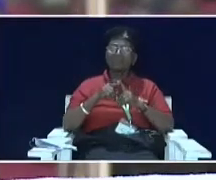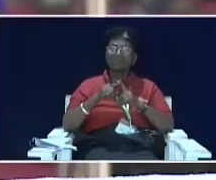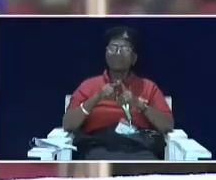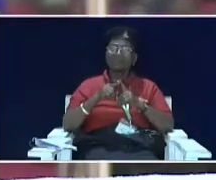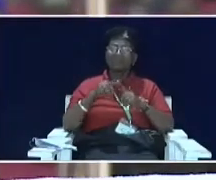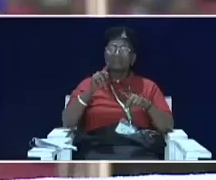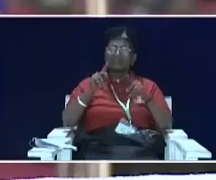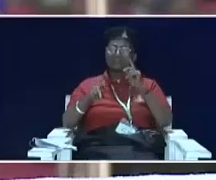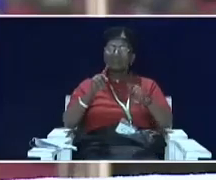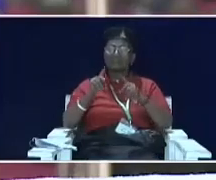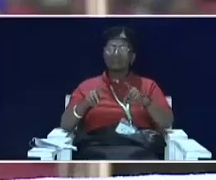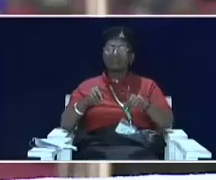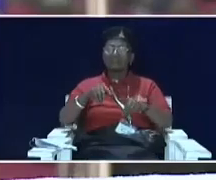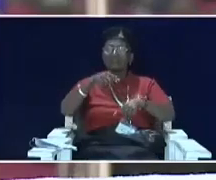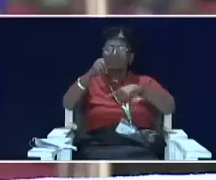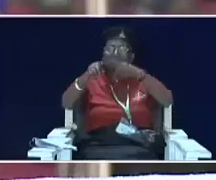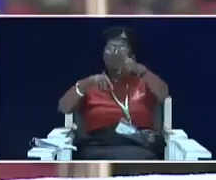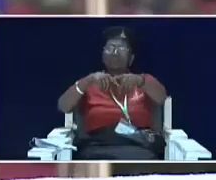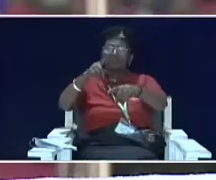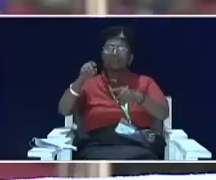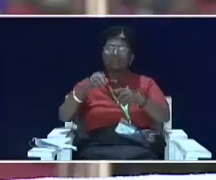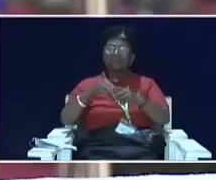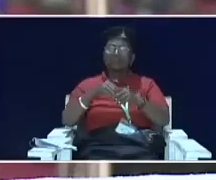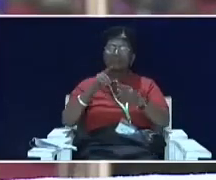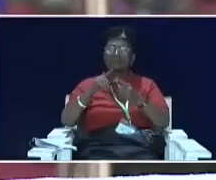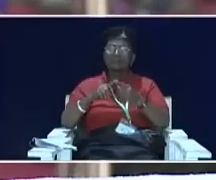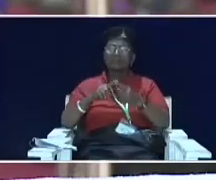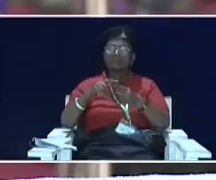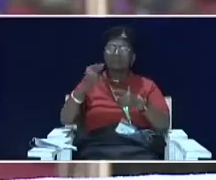people go into the jungle